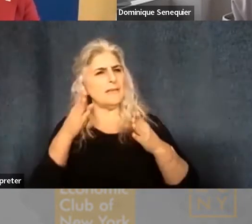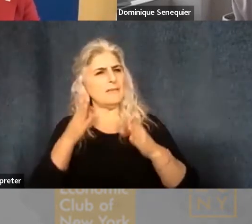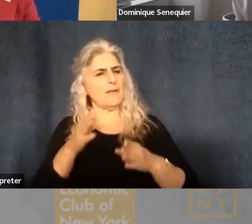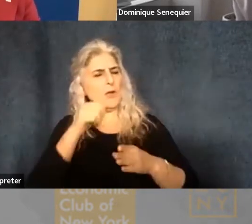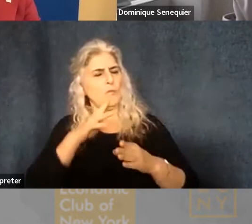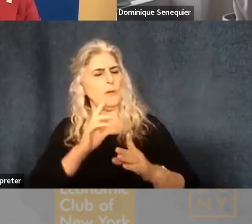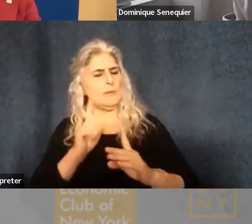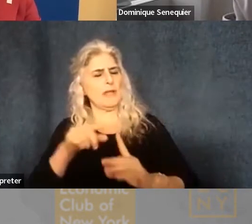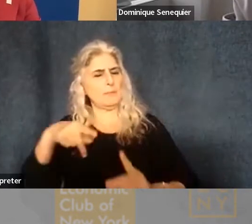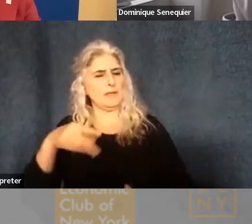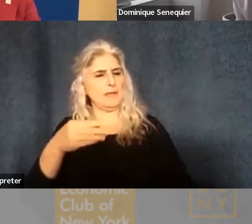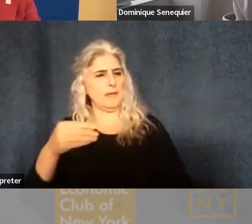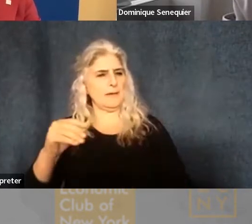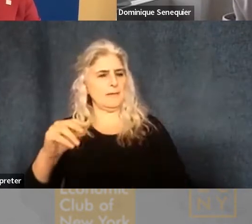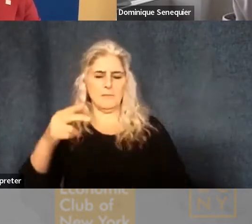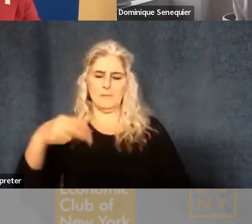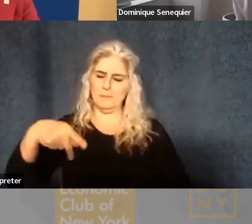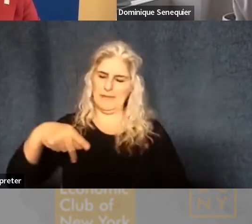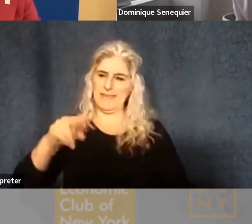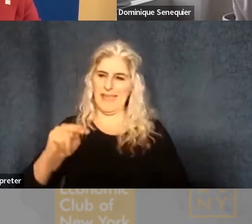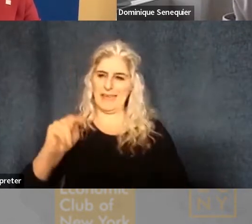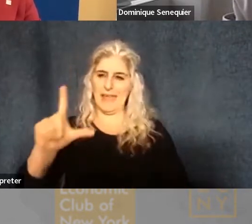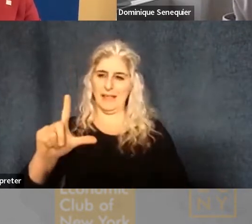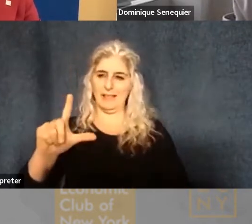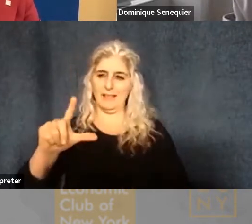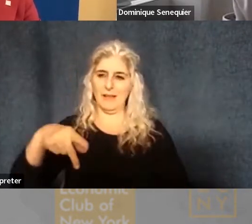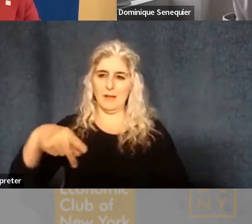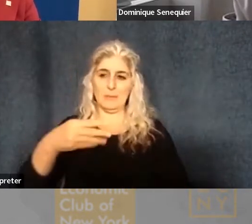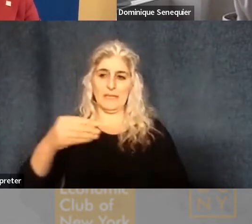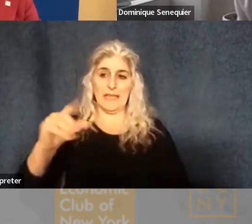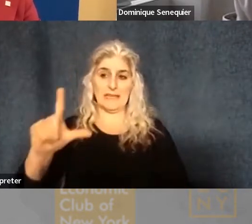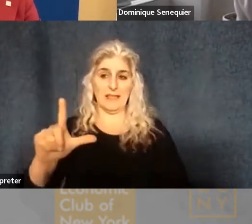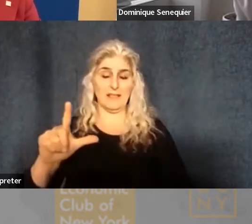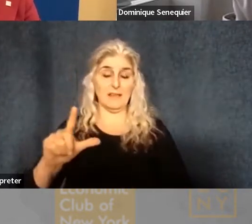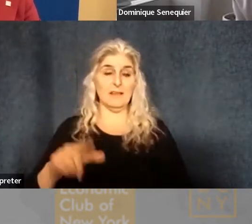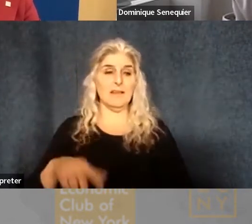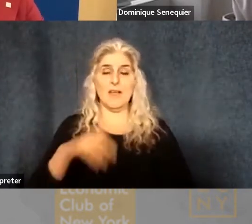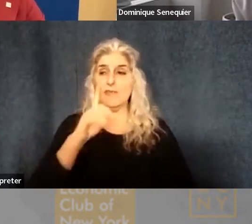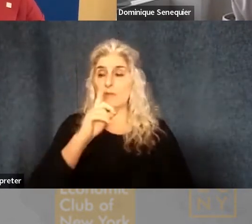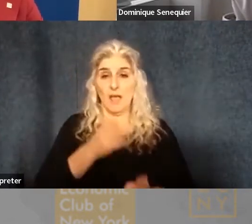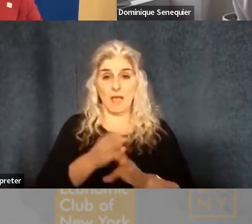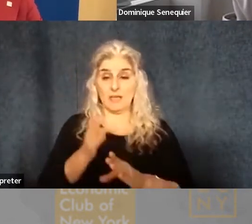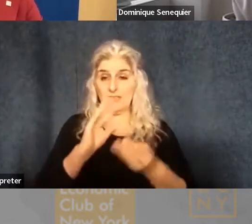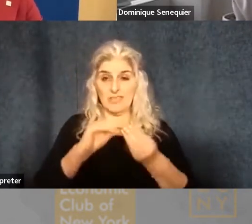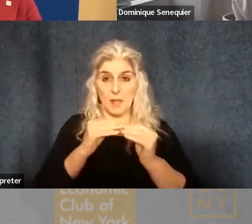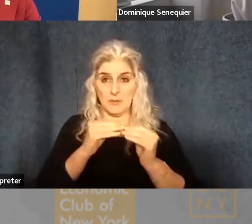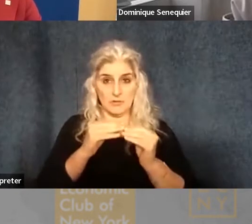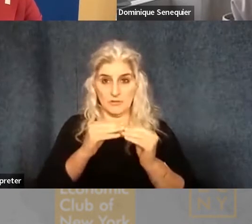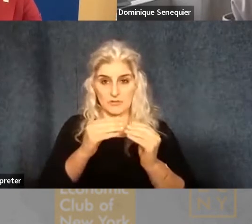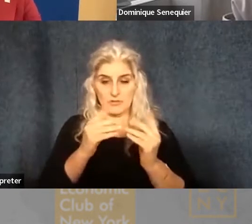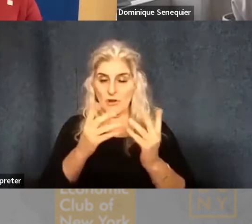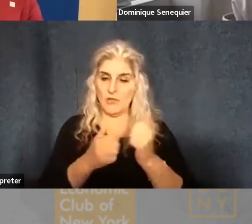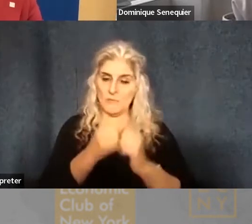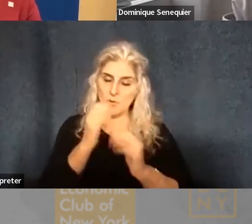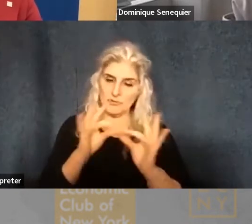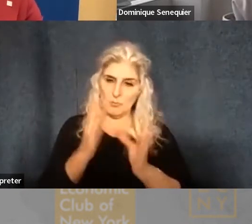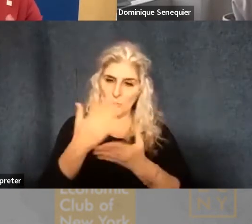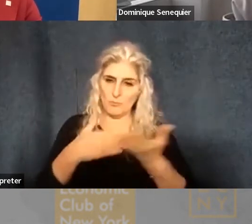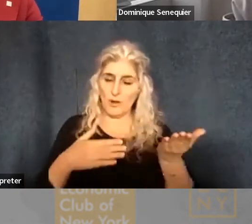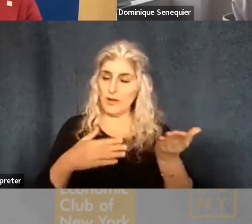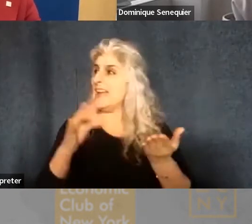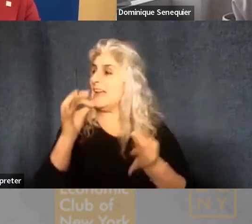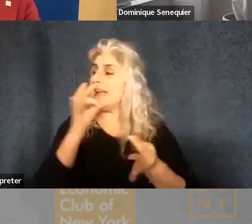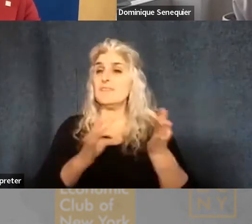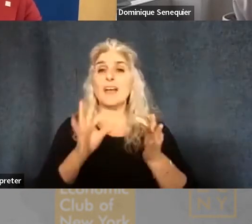Because numbers speak louder than anything else. My career has been successful, to be honest, Shelley, because, you know, otherwise it becomes a team sport,